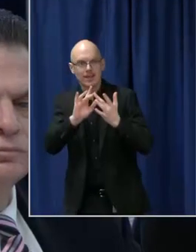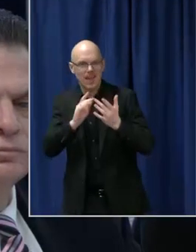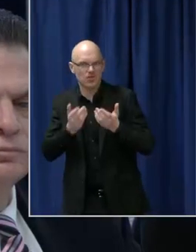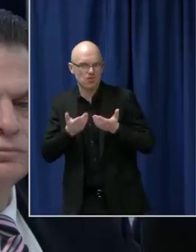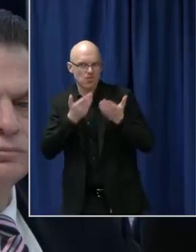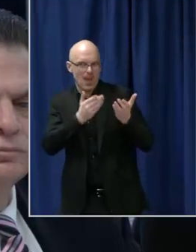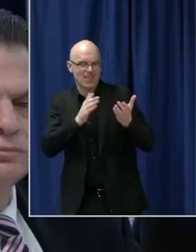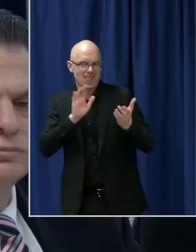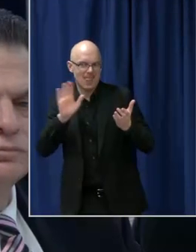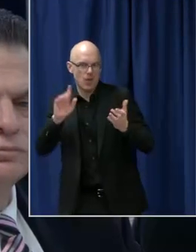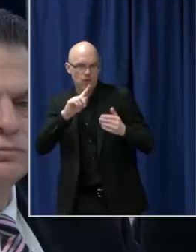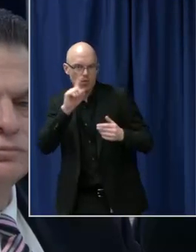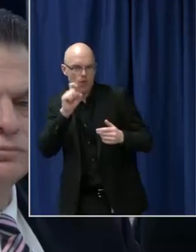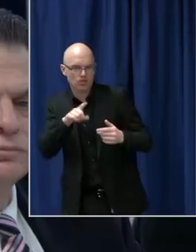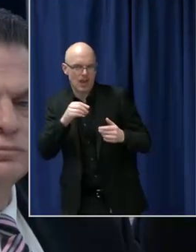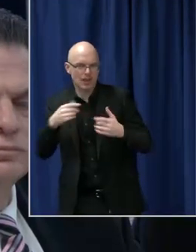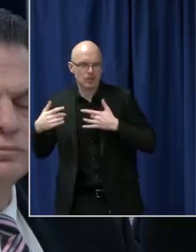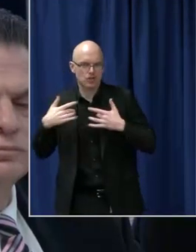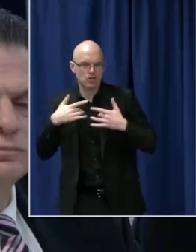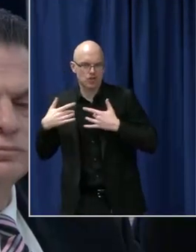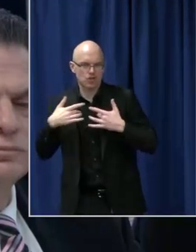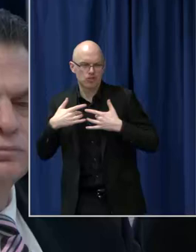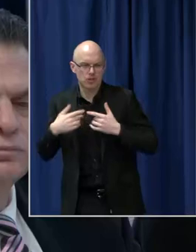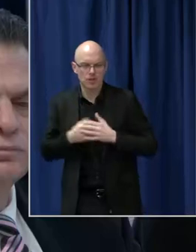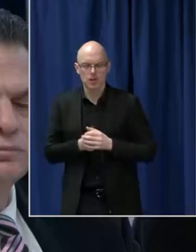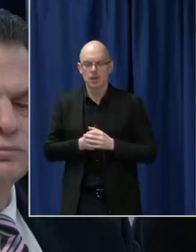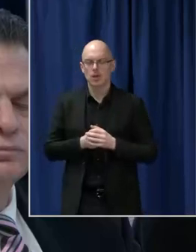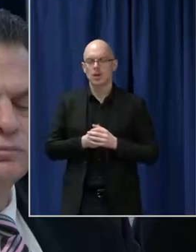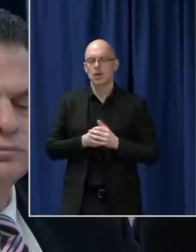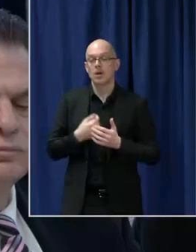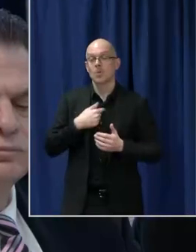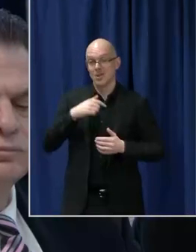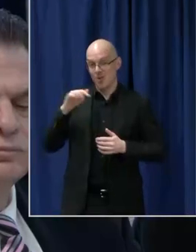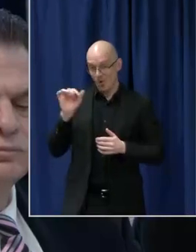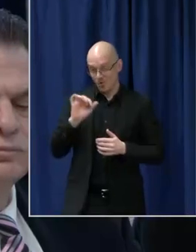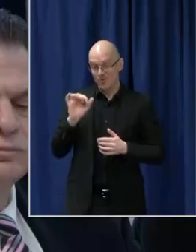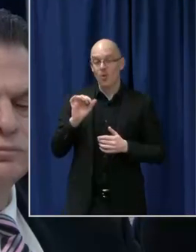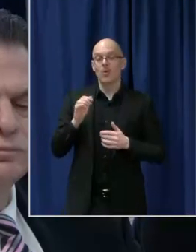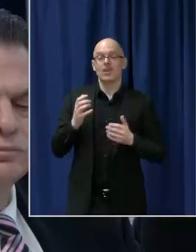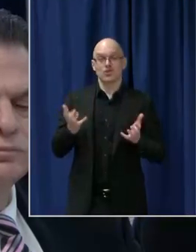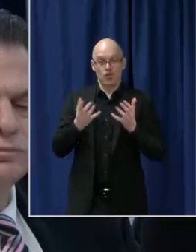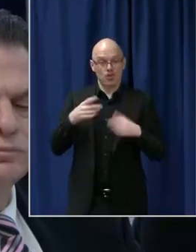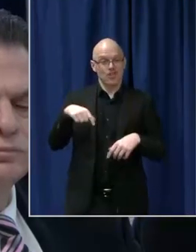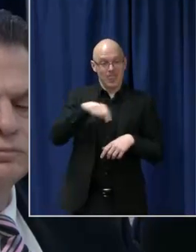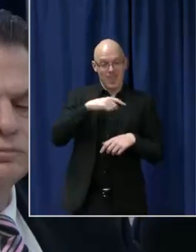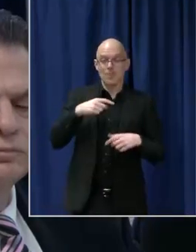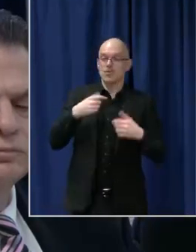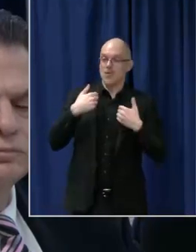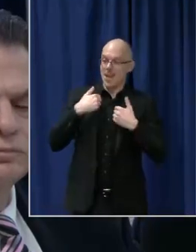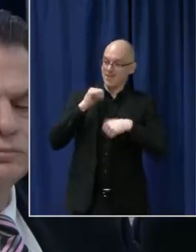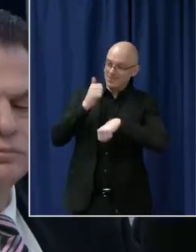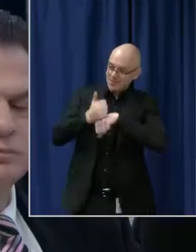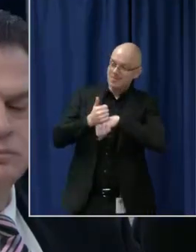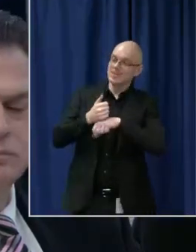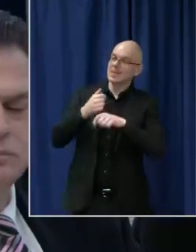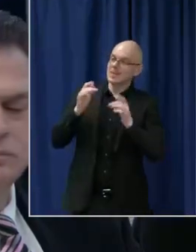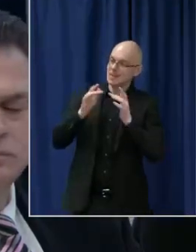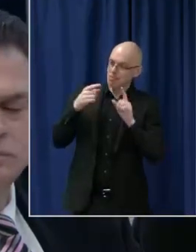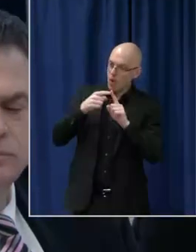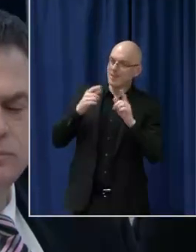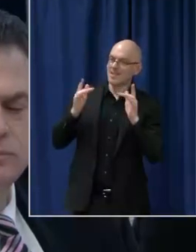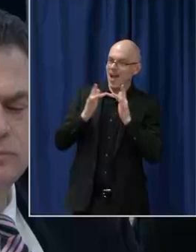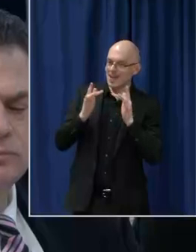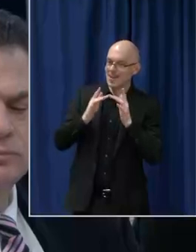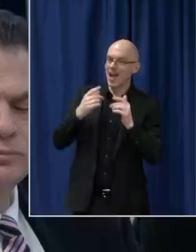Also encourage industry participants to register accessibility contacts specifically for audio description in